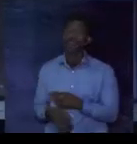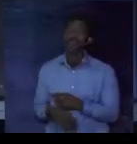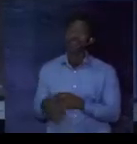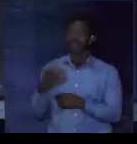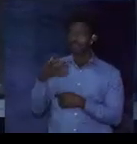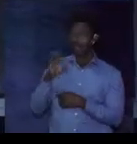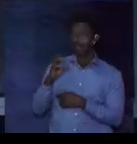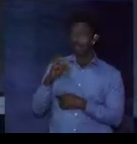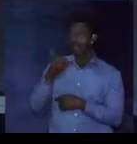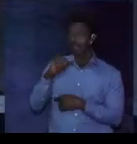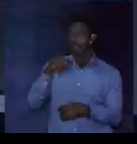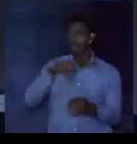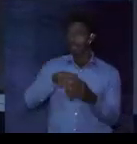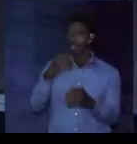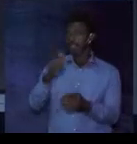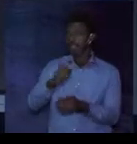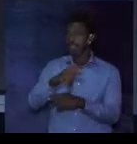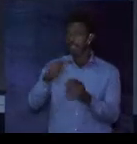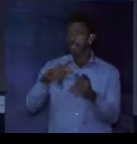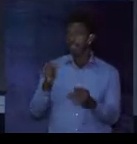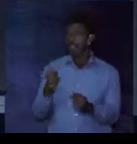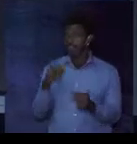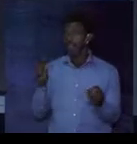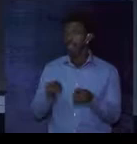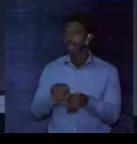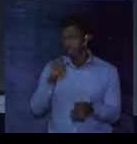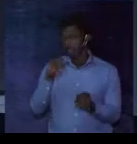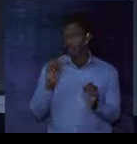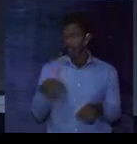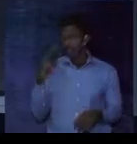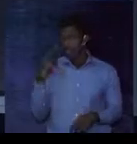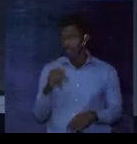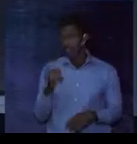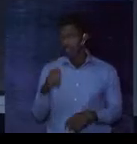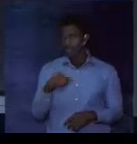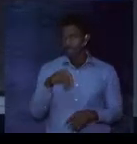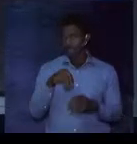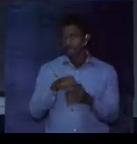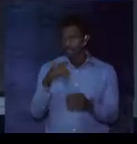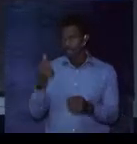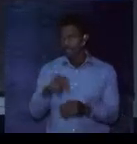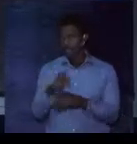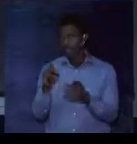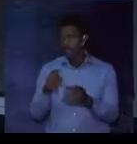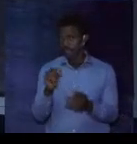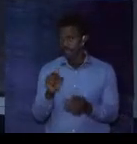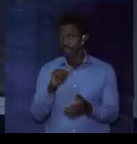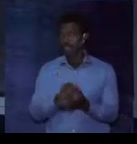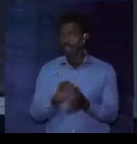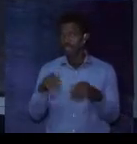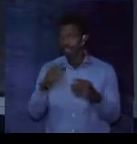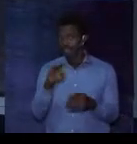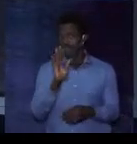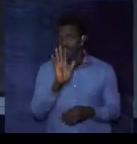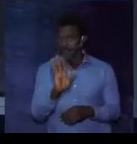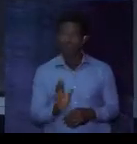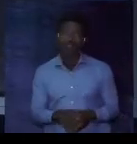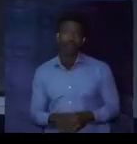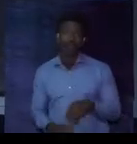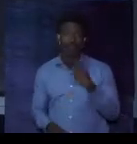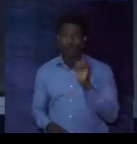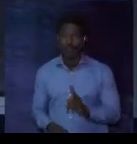places. 1, 2, 3, 4, 5, 6, 7, 8, 9, 10, as you can see. So 10 in 10 places, that gives